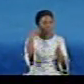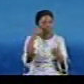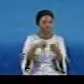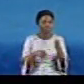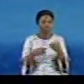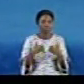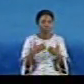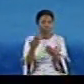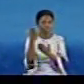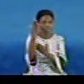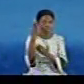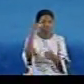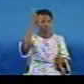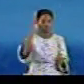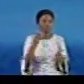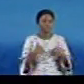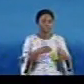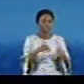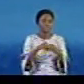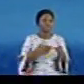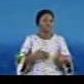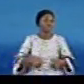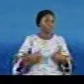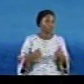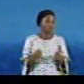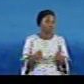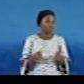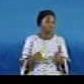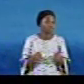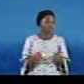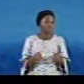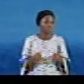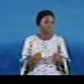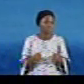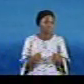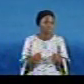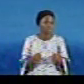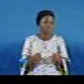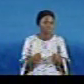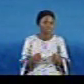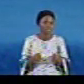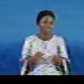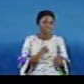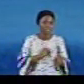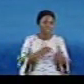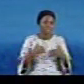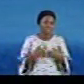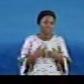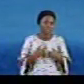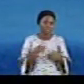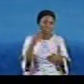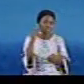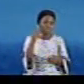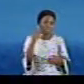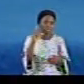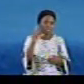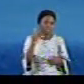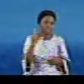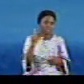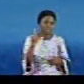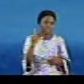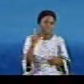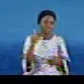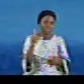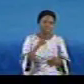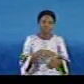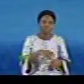Actually, I've been doing to starvation. I've developed deep ulcer, and I noticed it, and